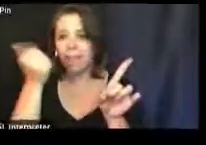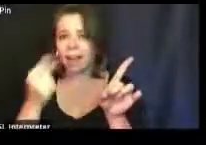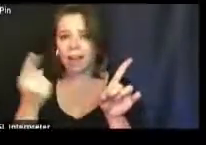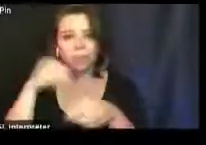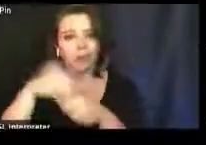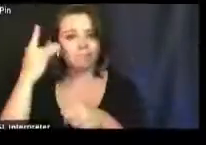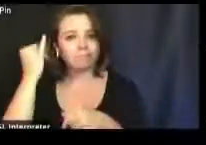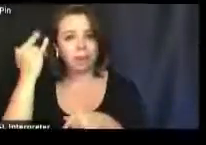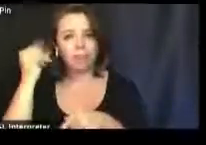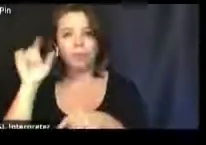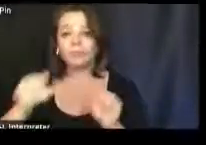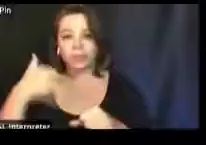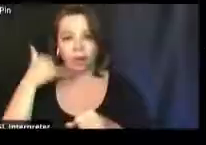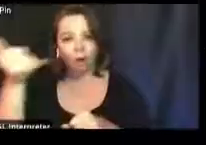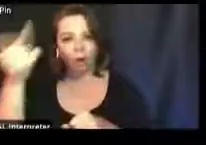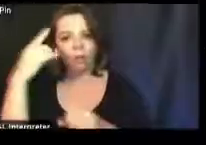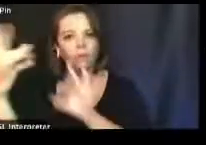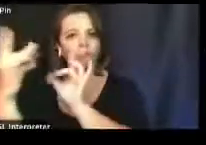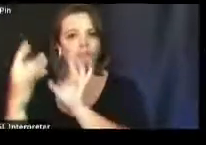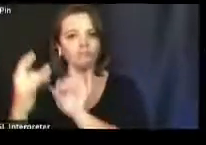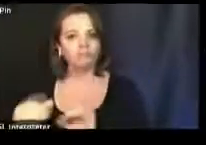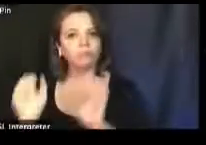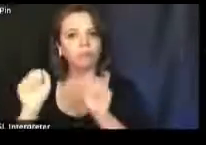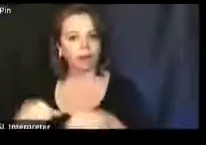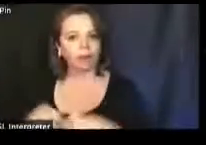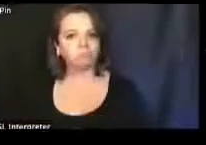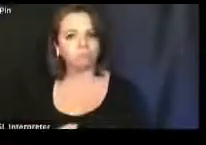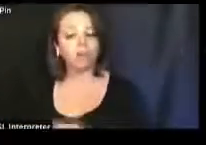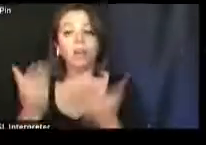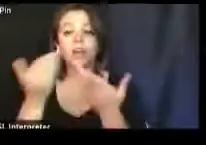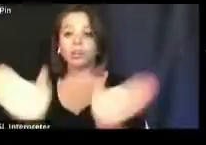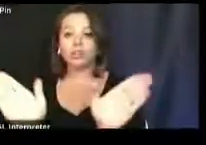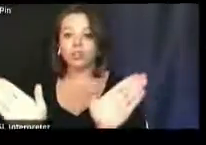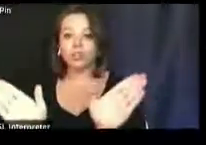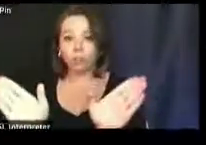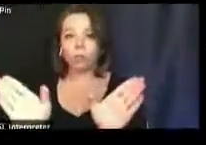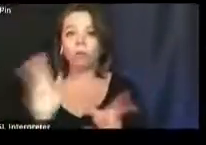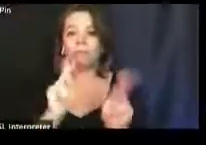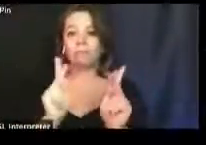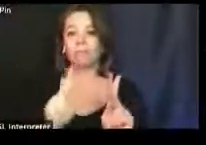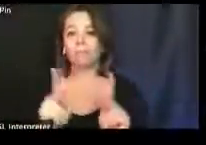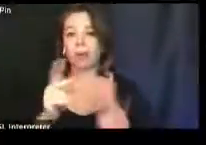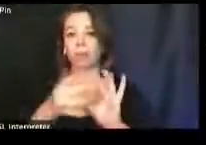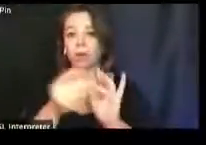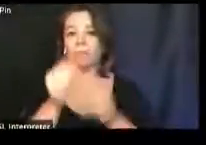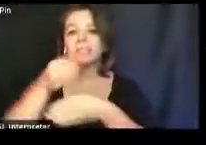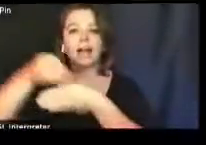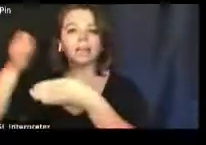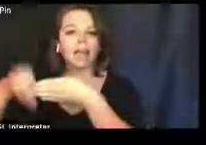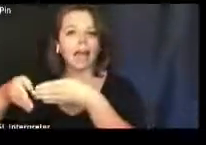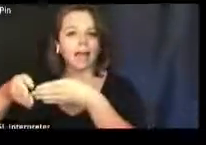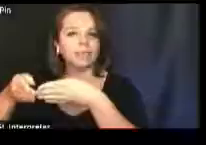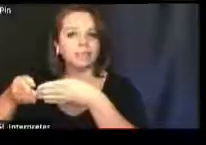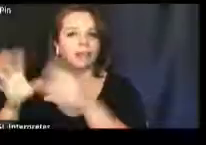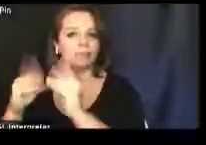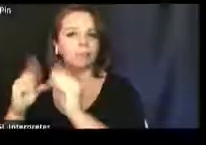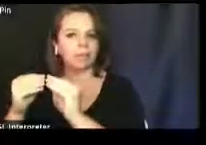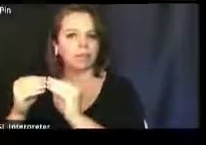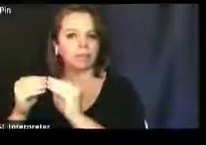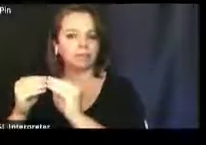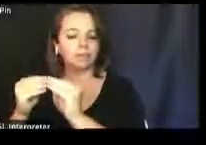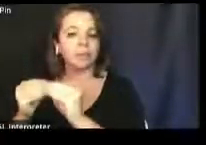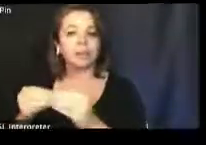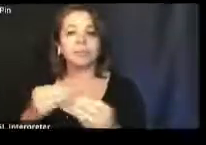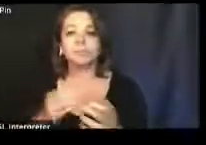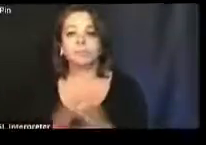to provide input. General public comments will take place at the end of the meeting. Although the Commission has divided